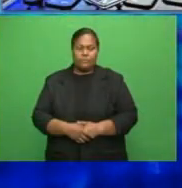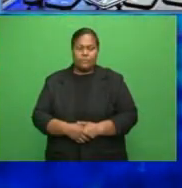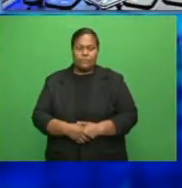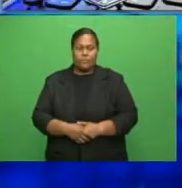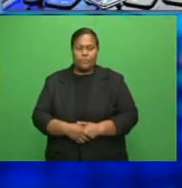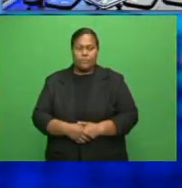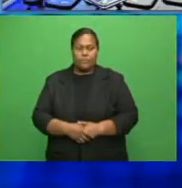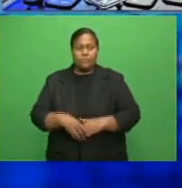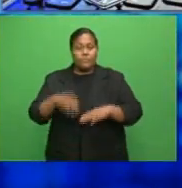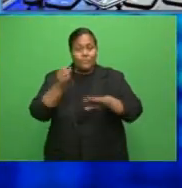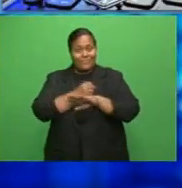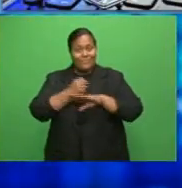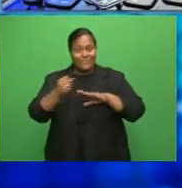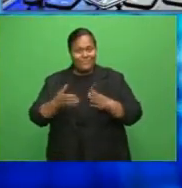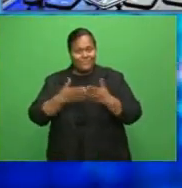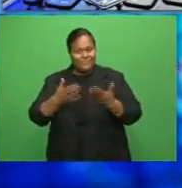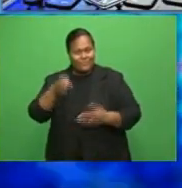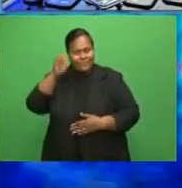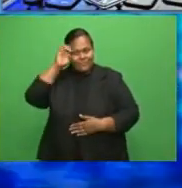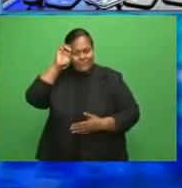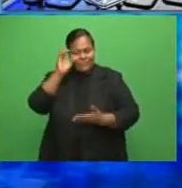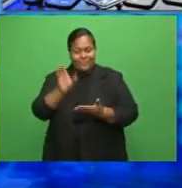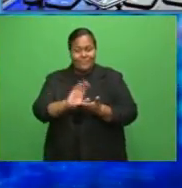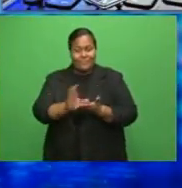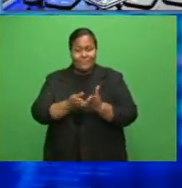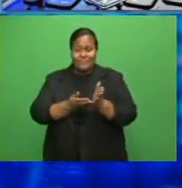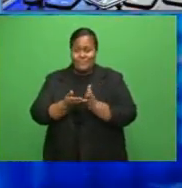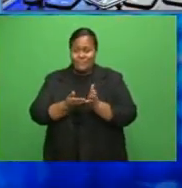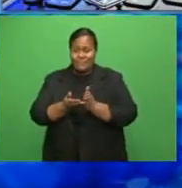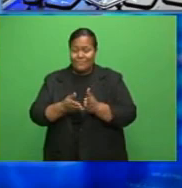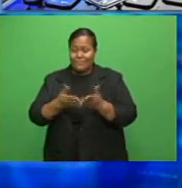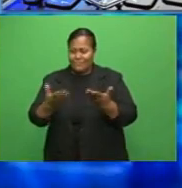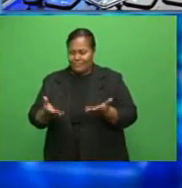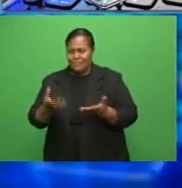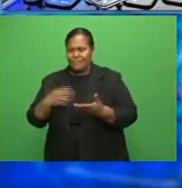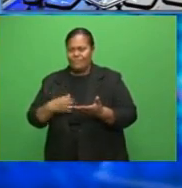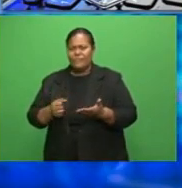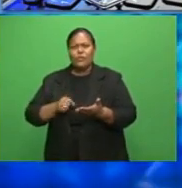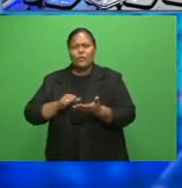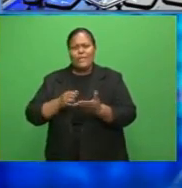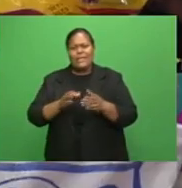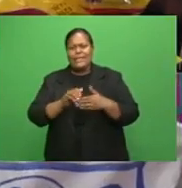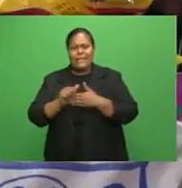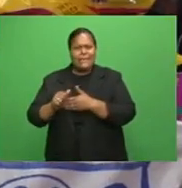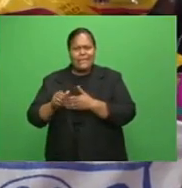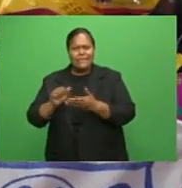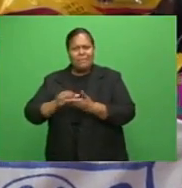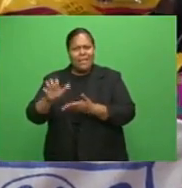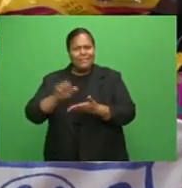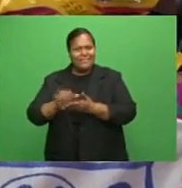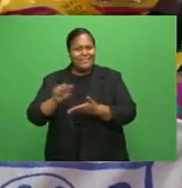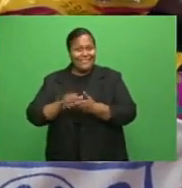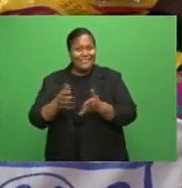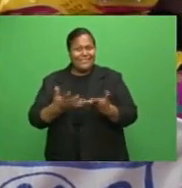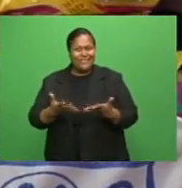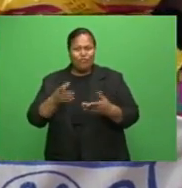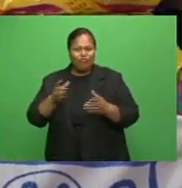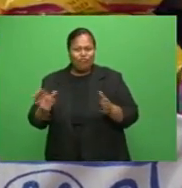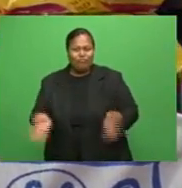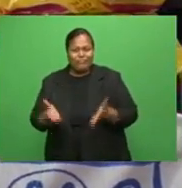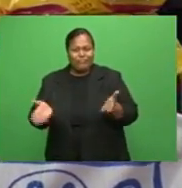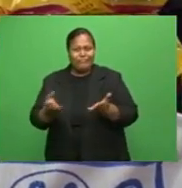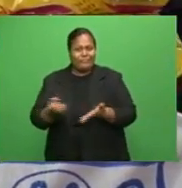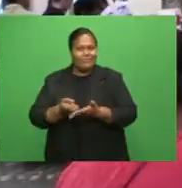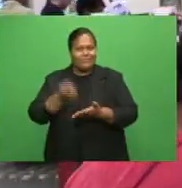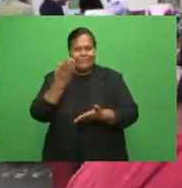The government expects civil servants will lead consumer spending to help Fiji's economy recover. Minister for Economy Syed Kayum has